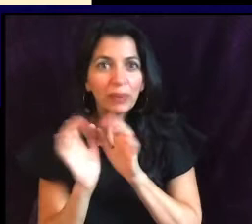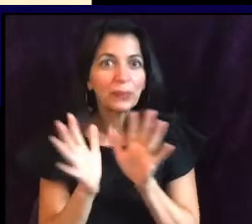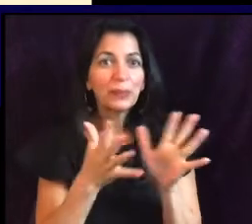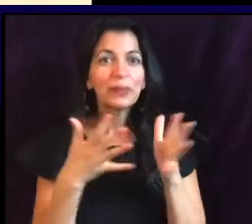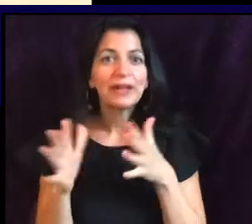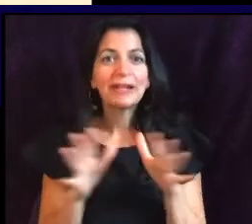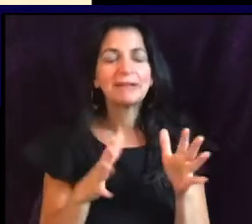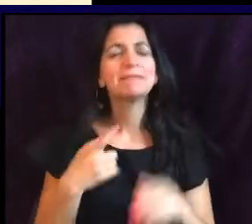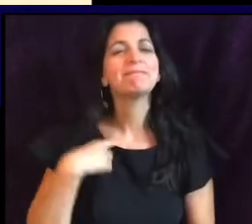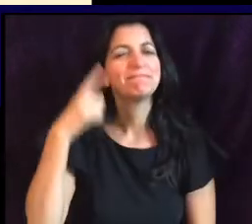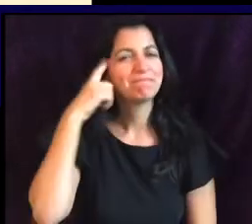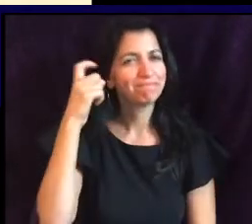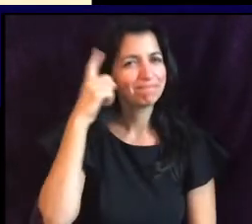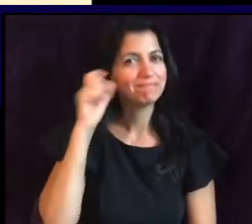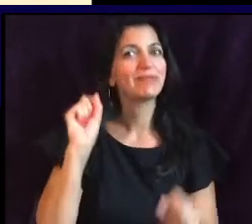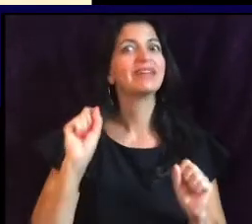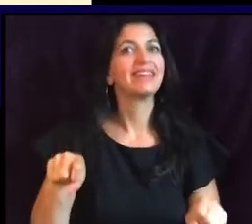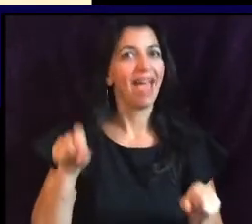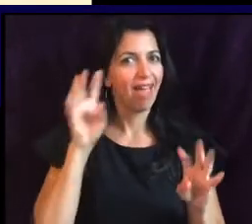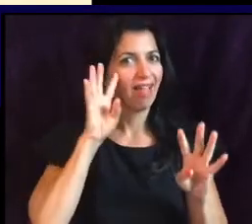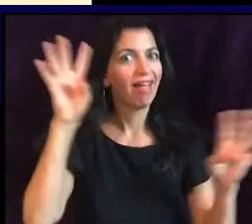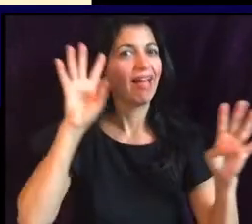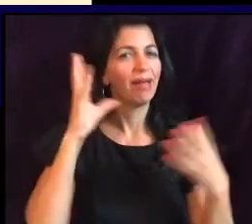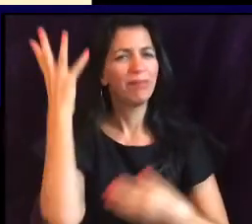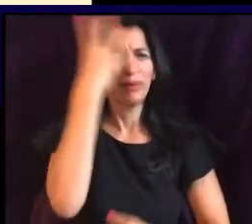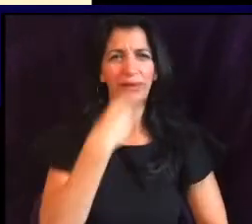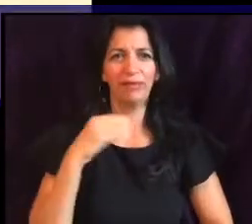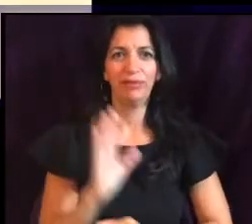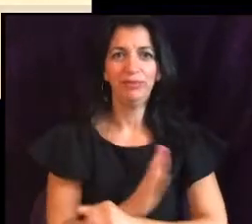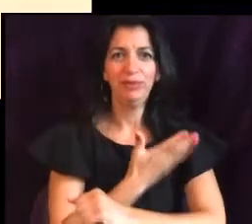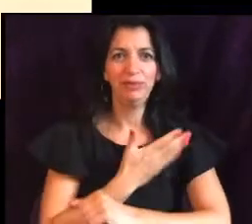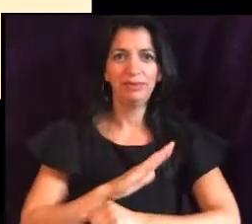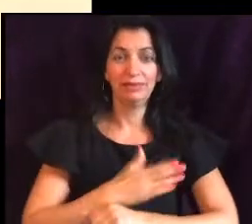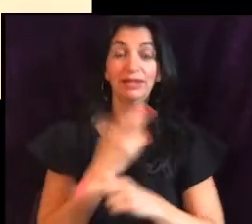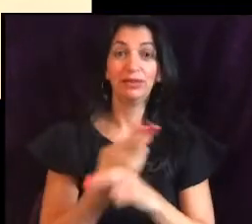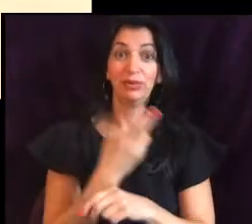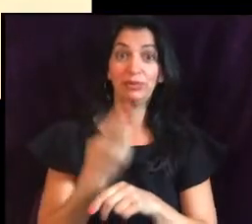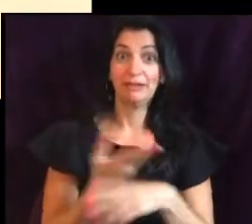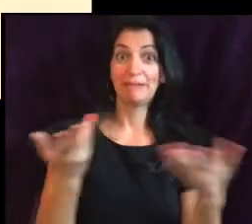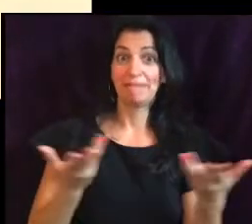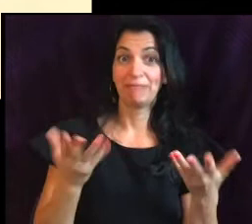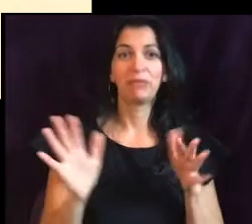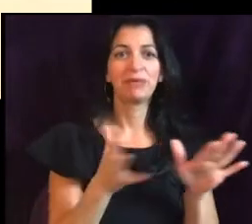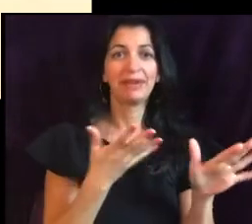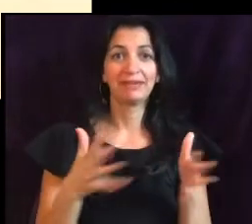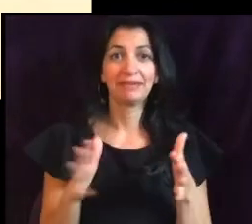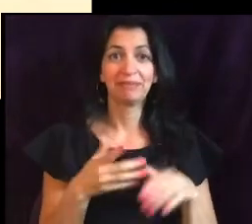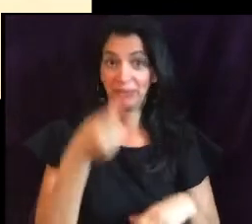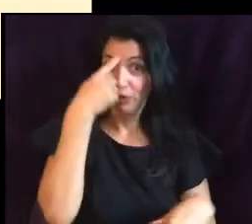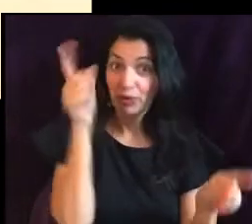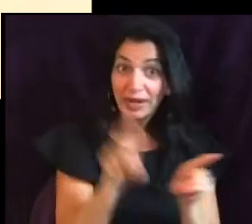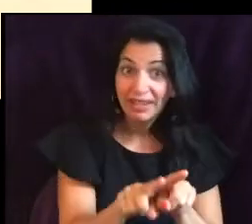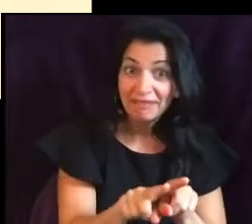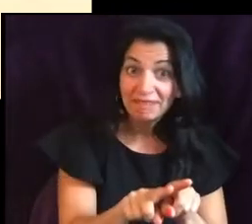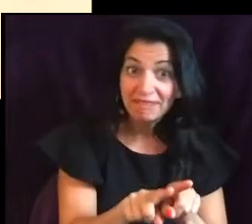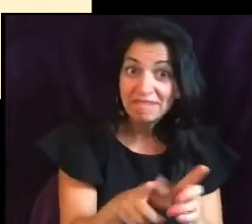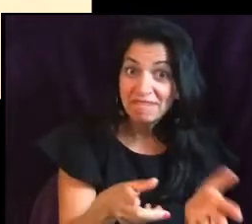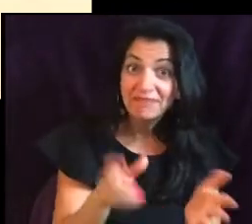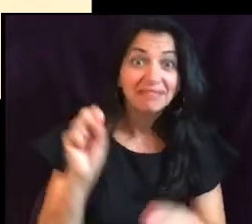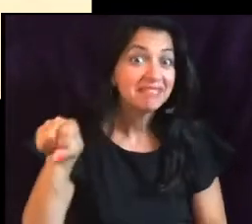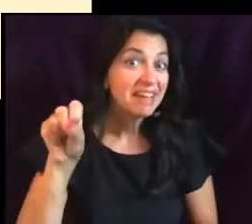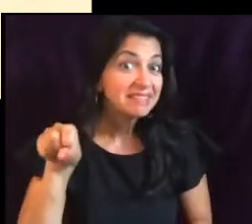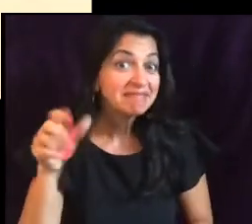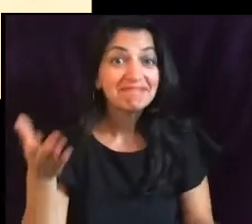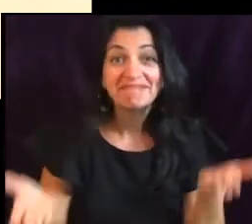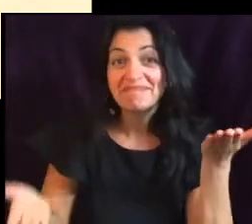I think that we can make some really beautiful music using wind. Don't you agree? Yes? Maybe?